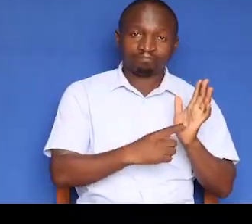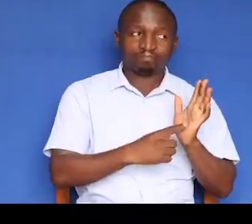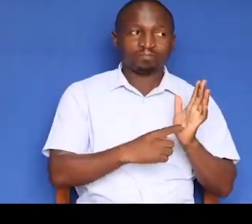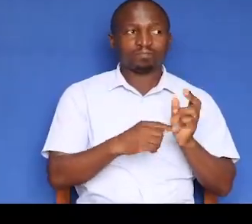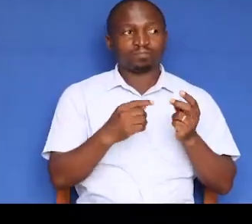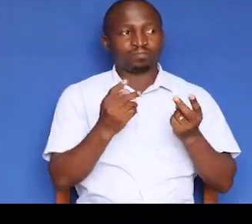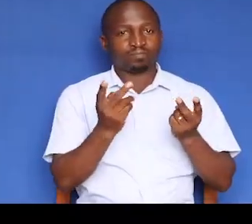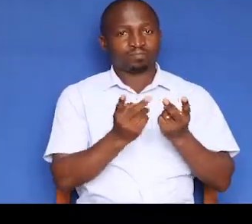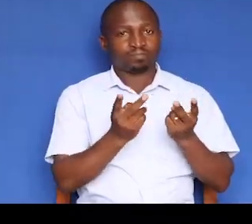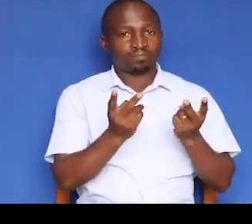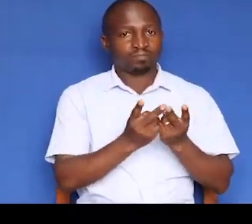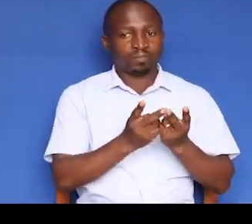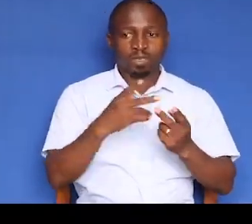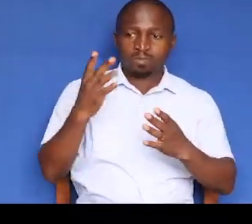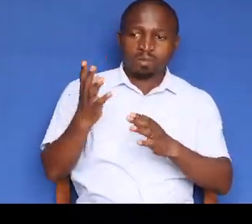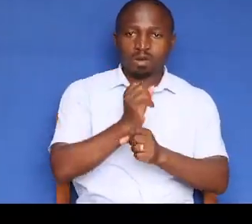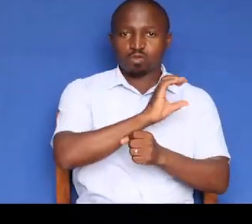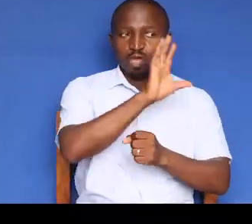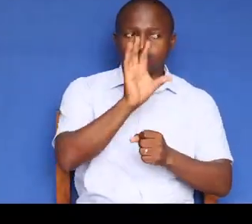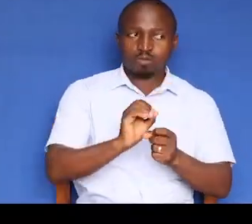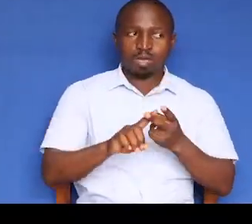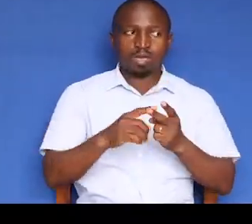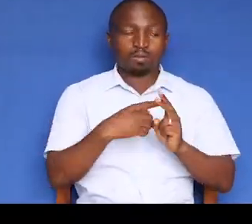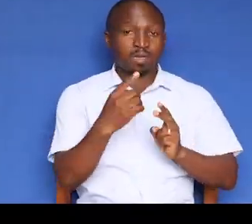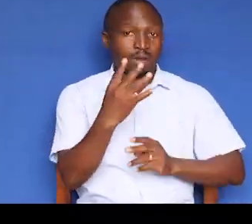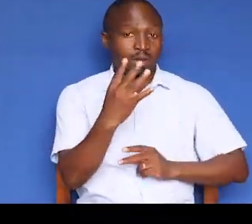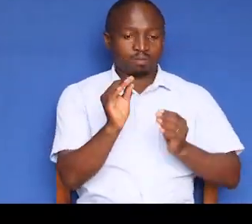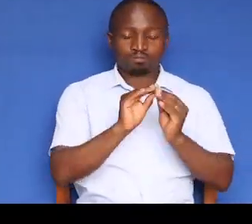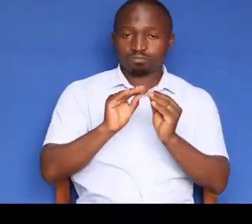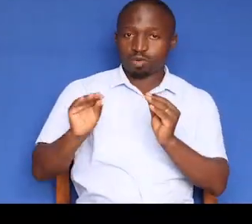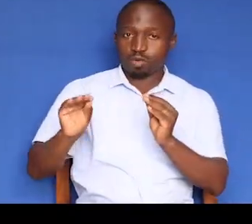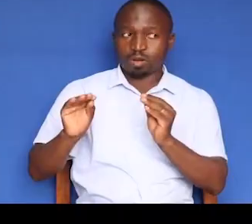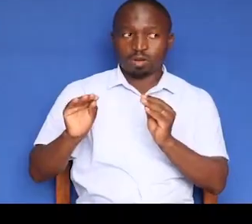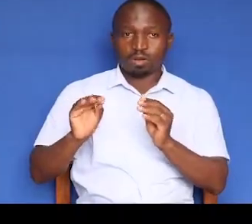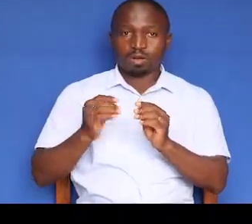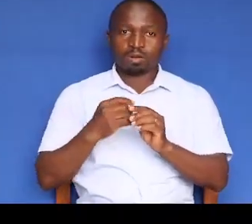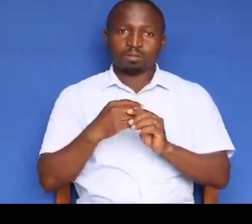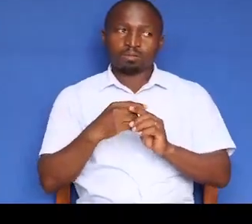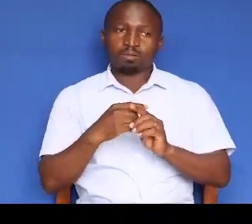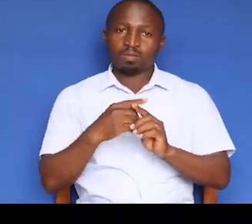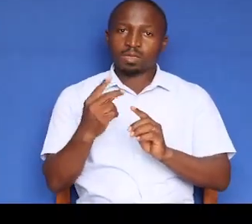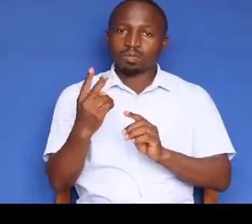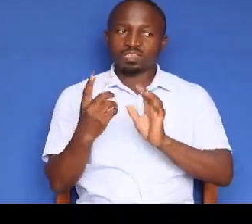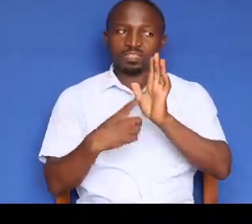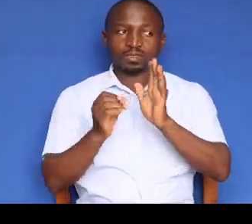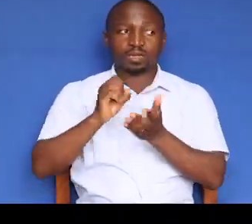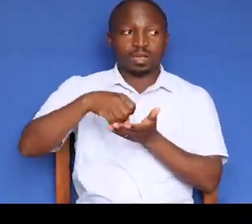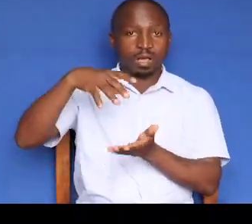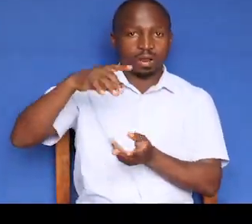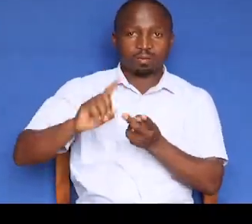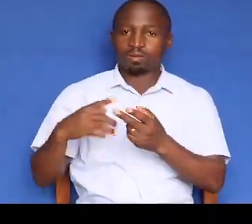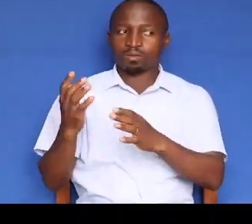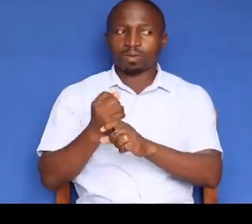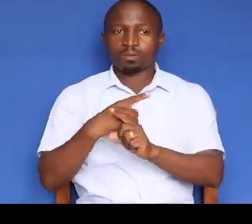equal to total revenue, this amount, minus total cost, this amount. Here we